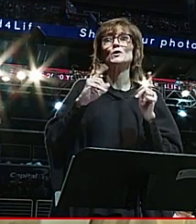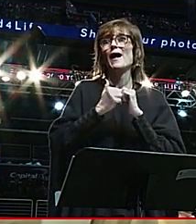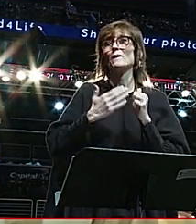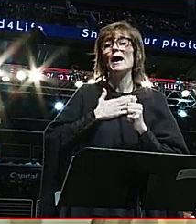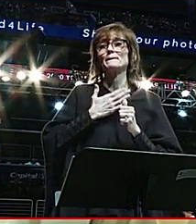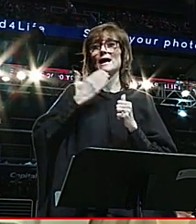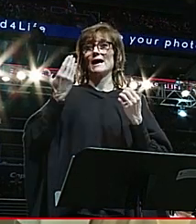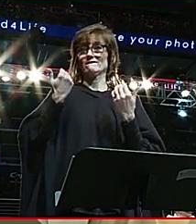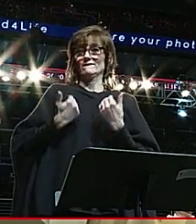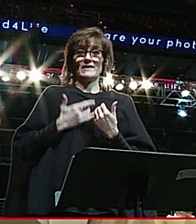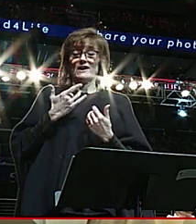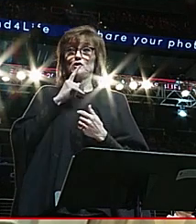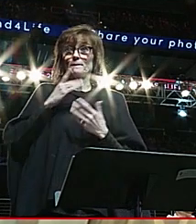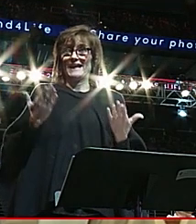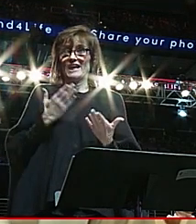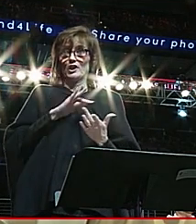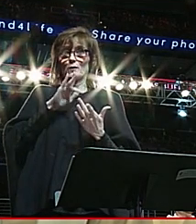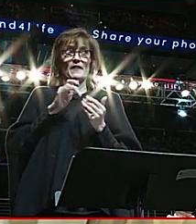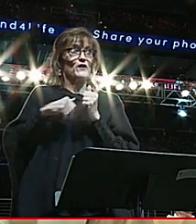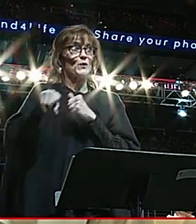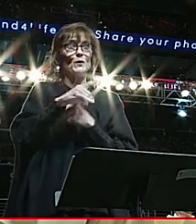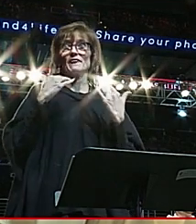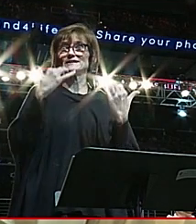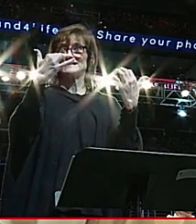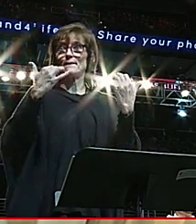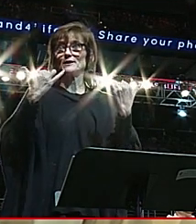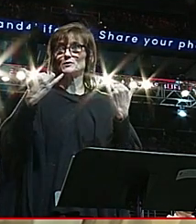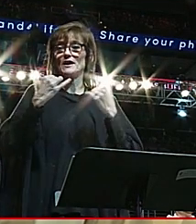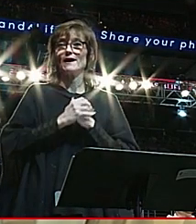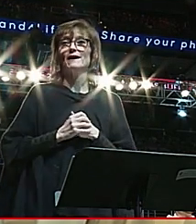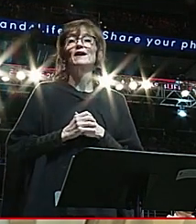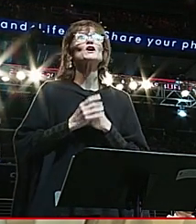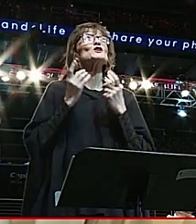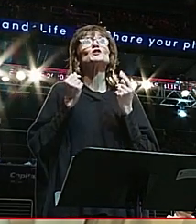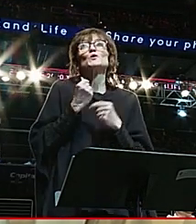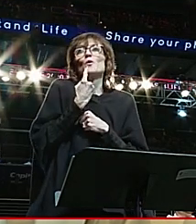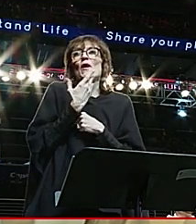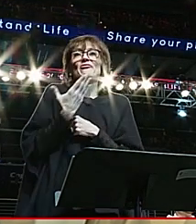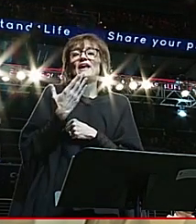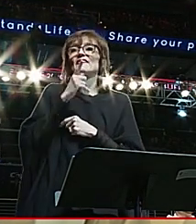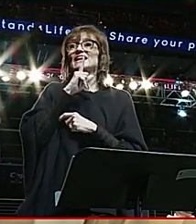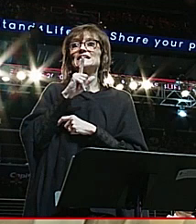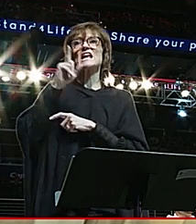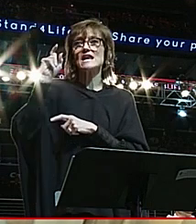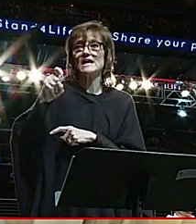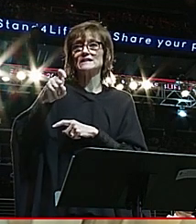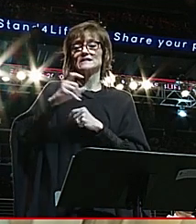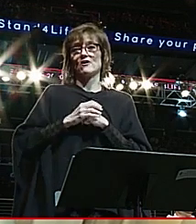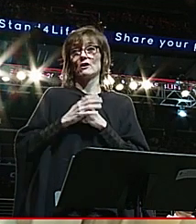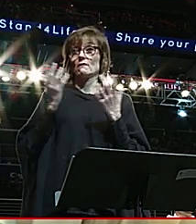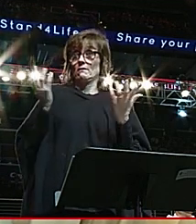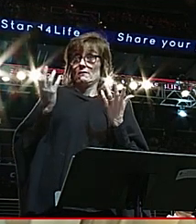with you here today in this assembly to do the one thing that is necessary, to give